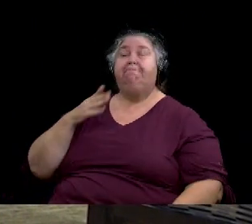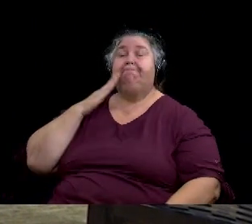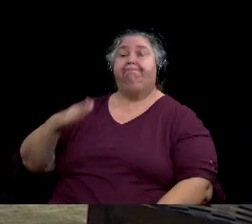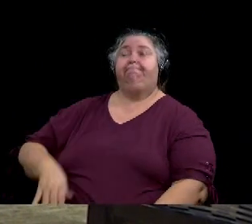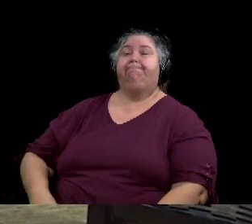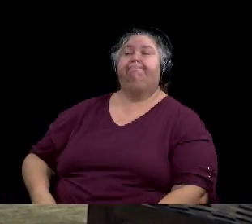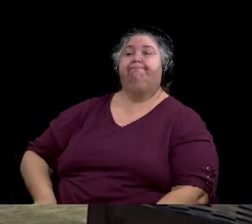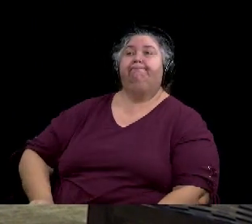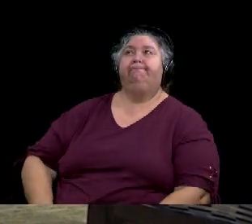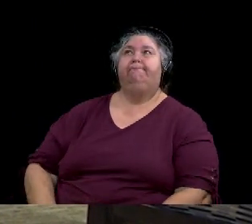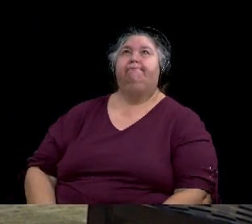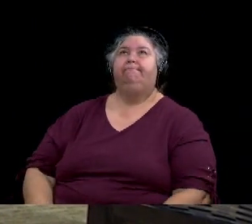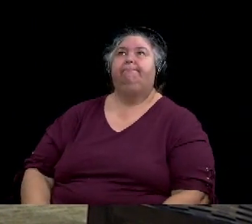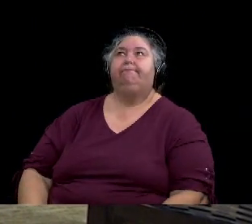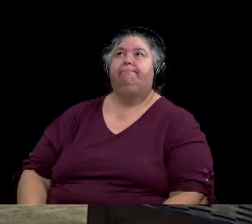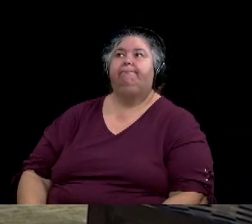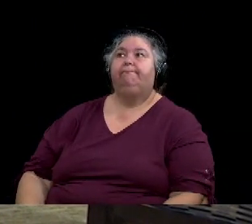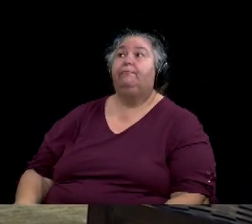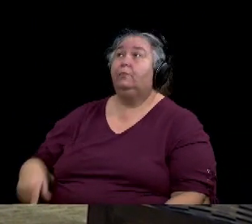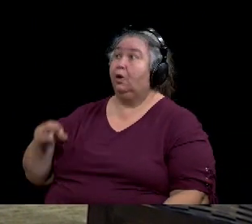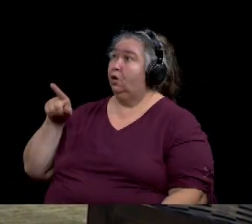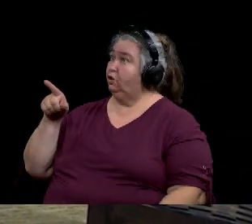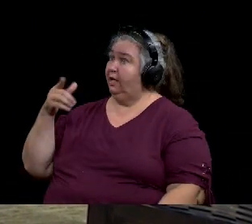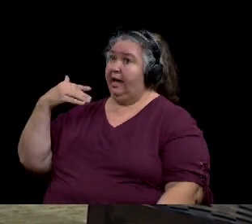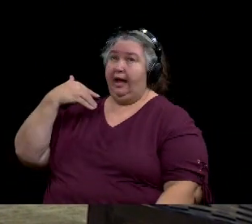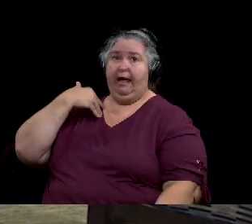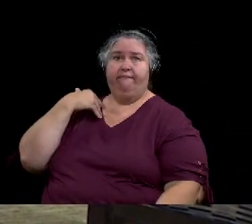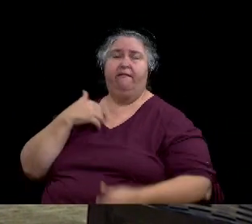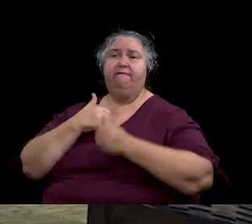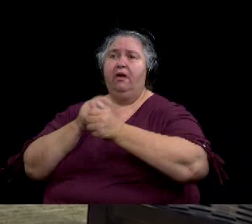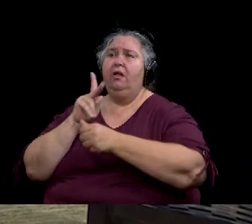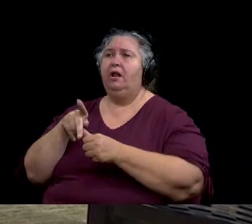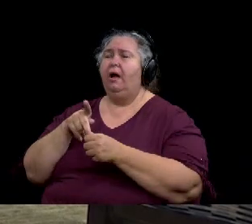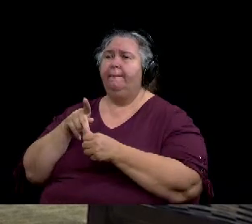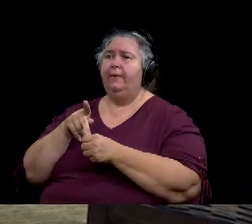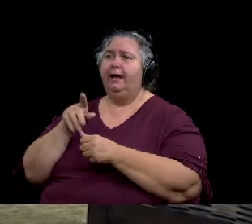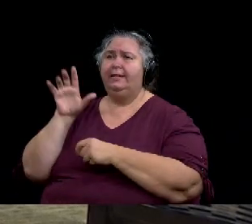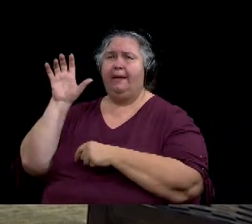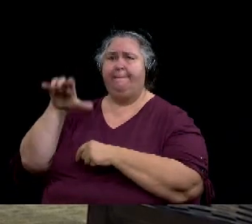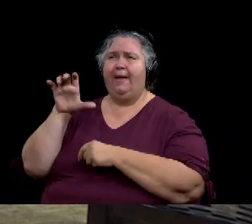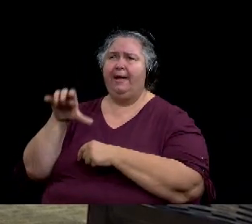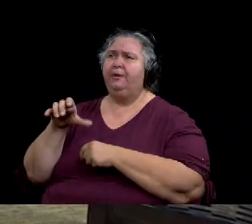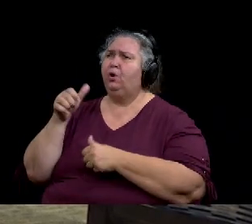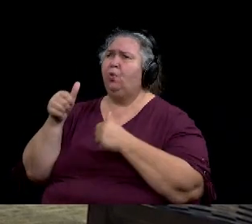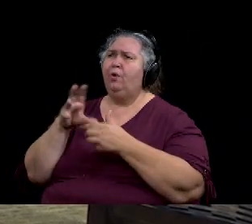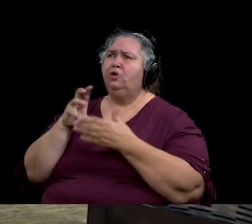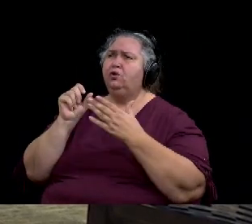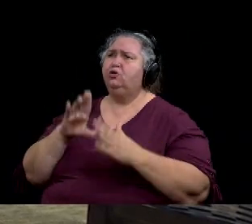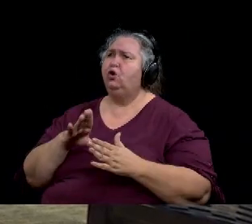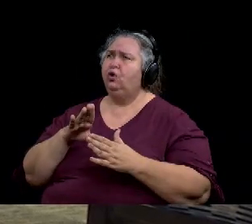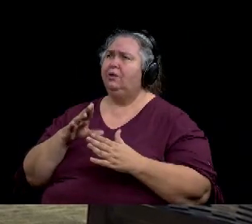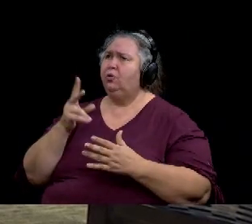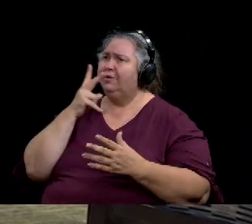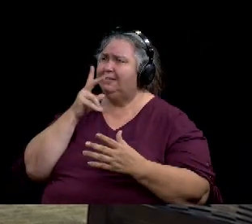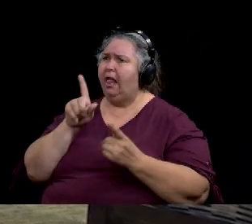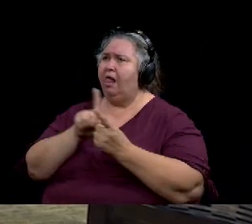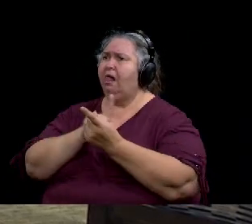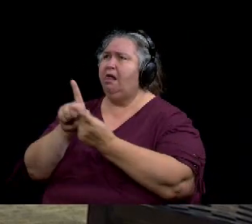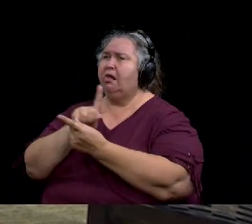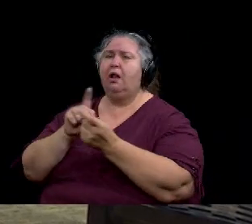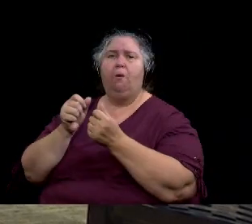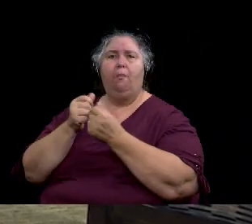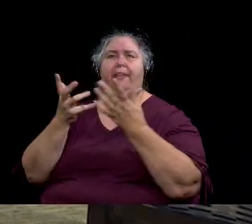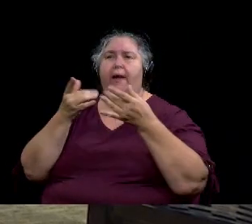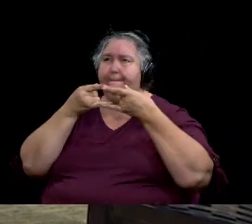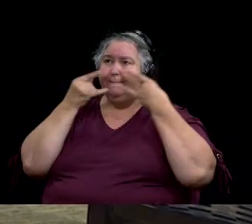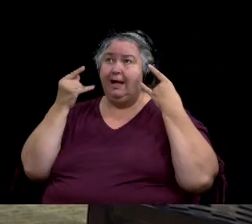there been any follow-up review of Baylor game in which some students were seen to be in close quarters without masks? And any contact